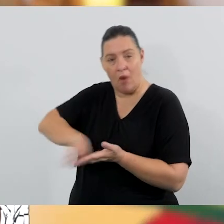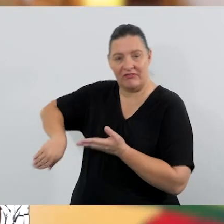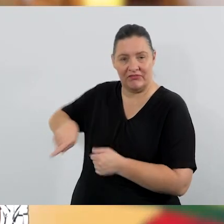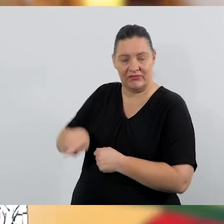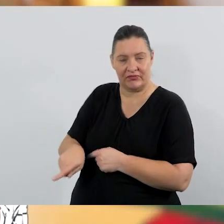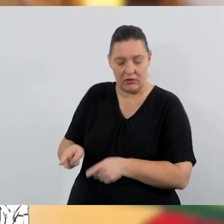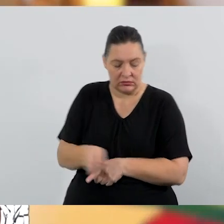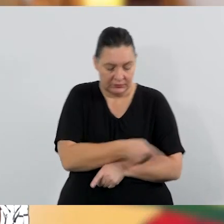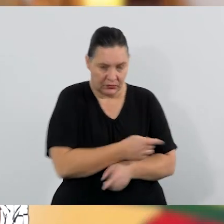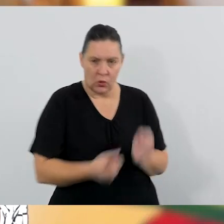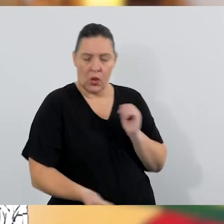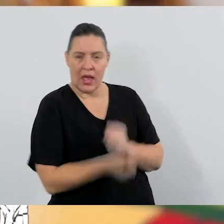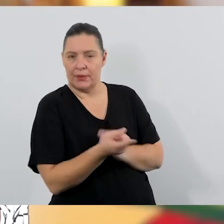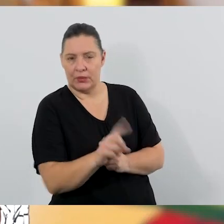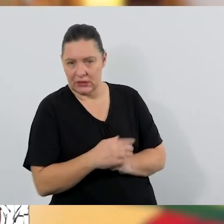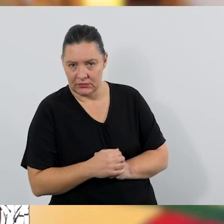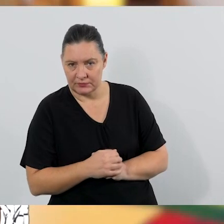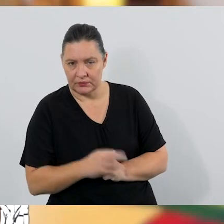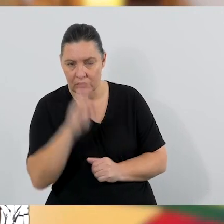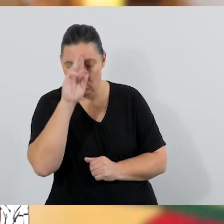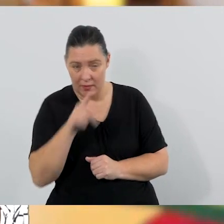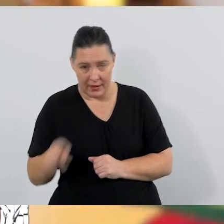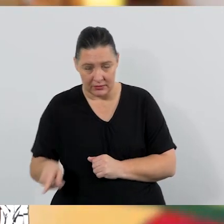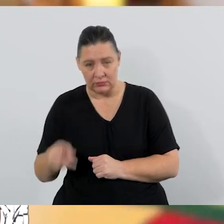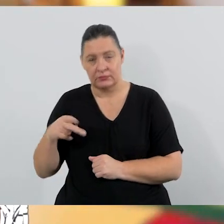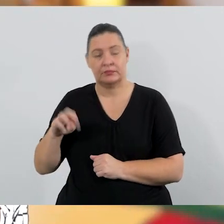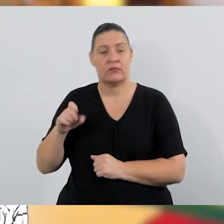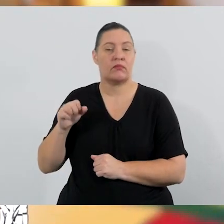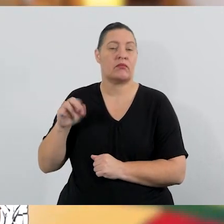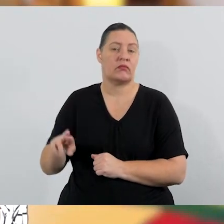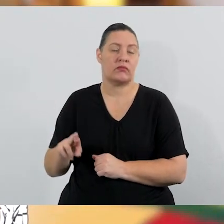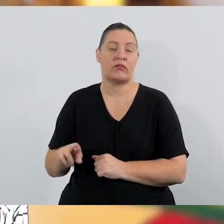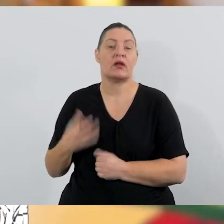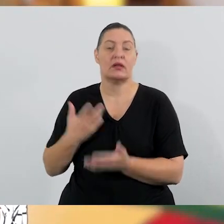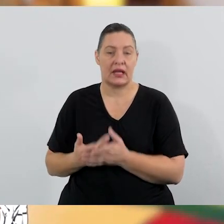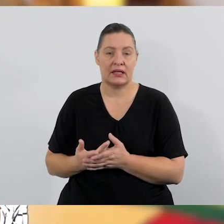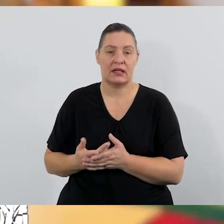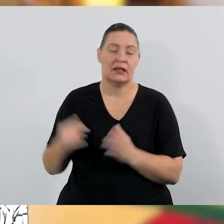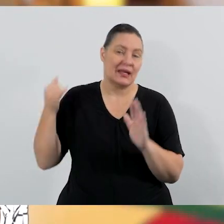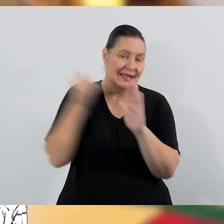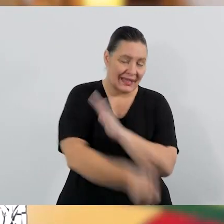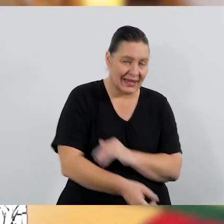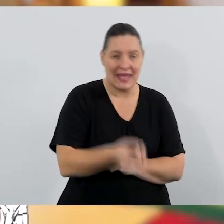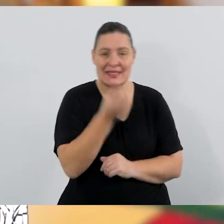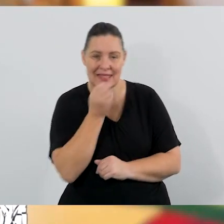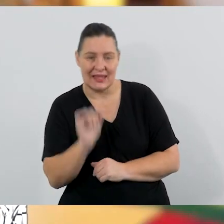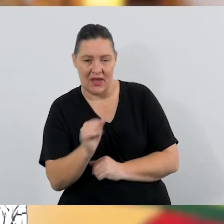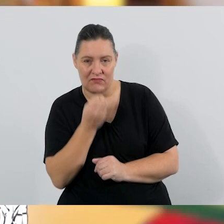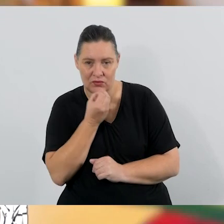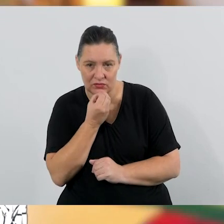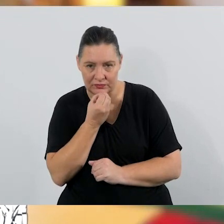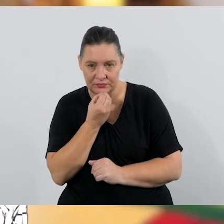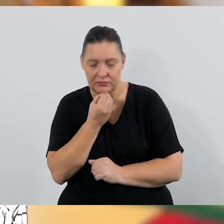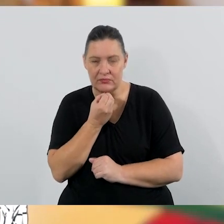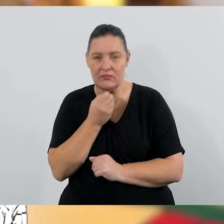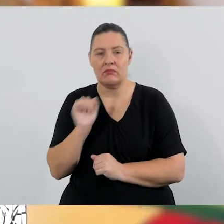predators, what will then happen? Because if you remember, predators are those animals that catch and kill and eat their